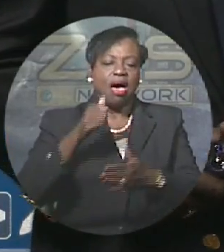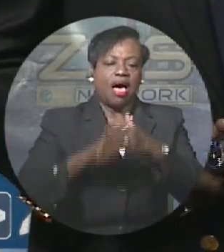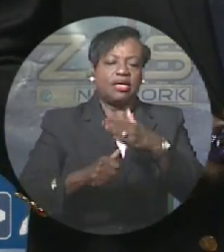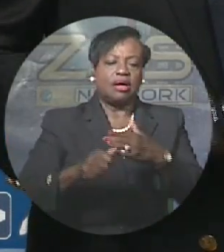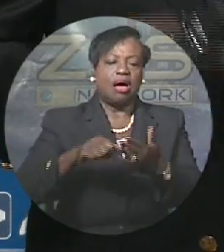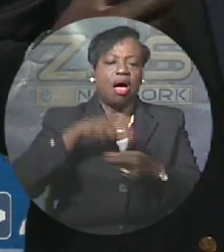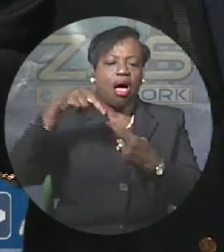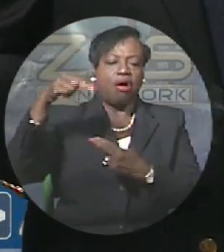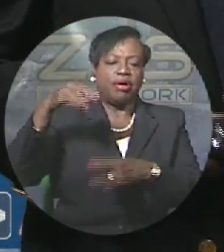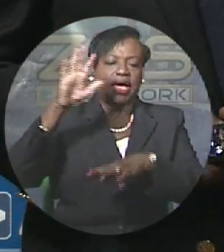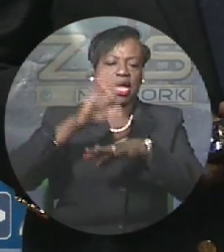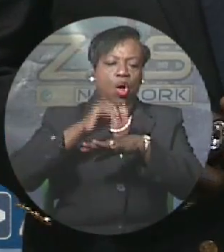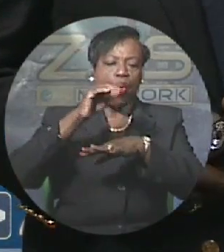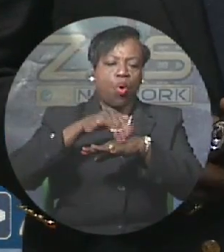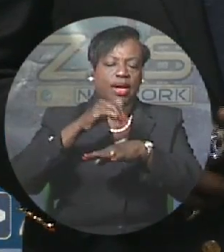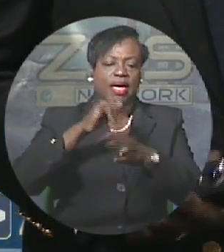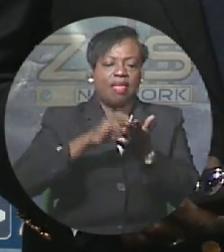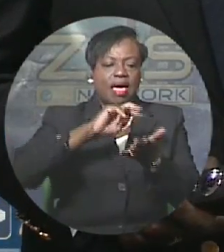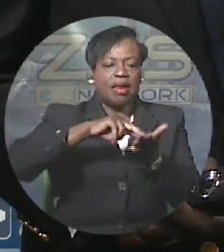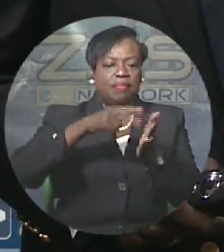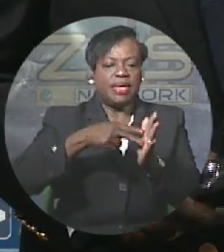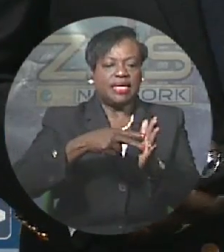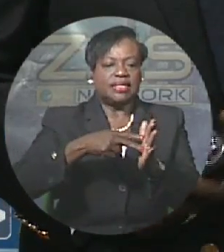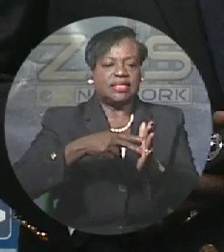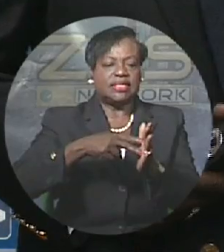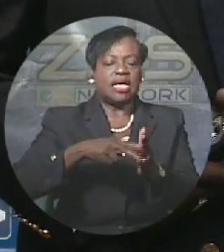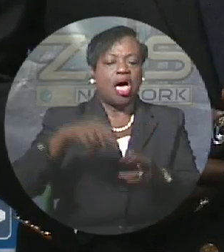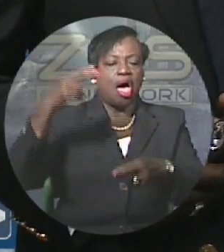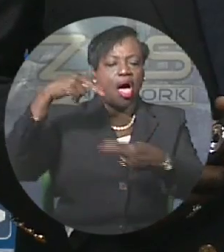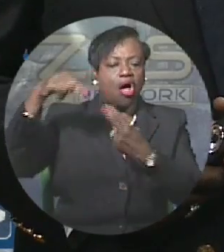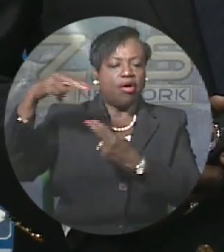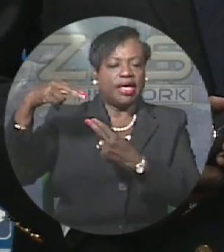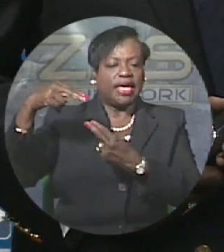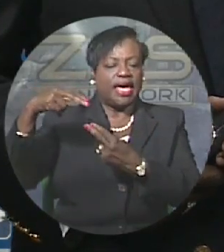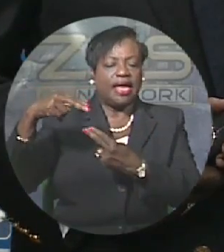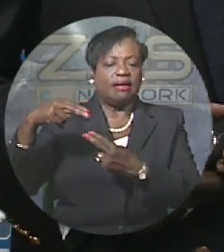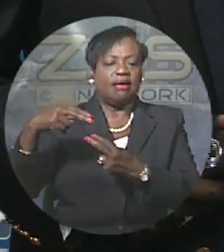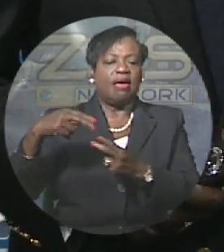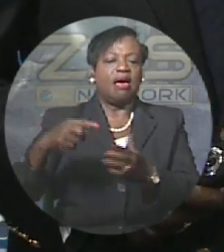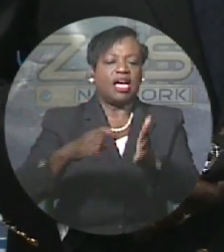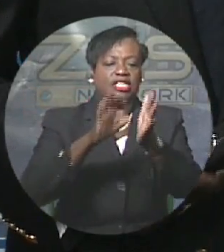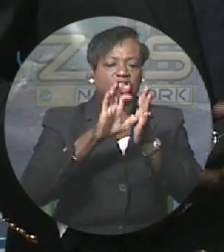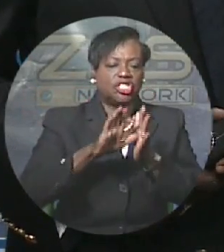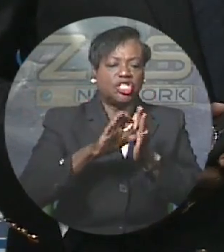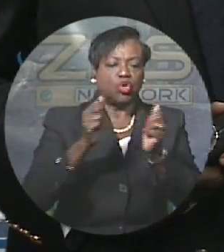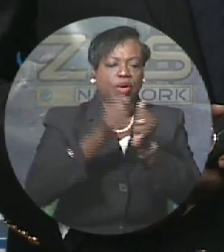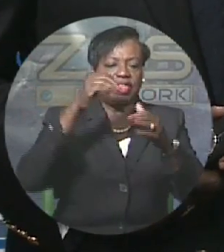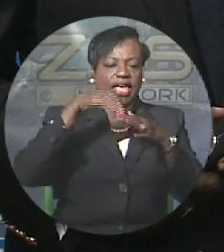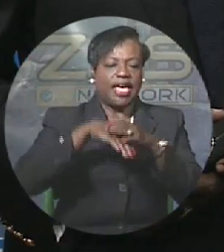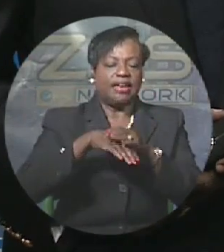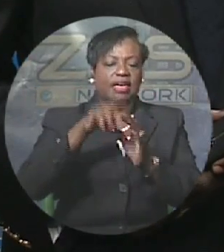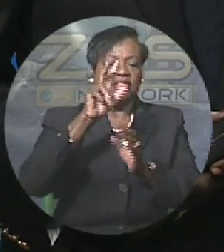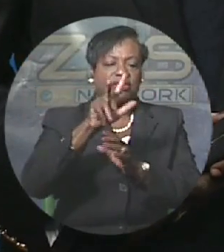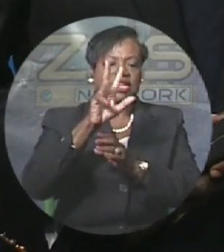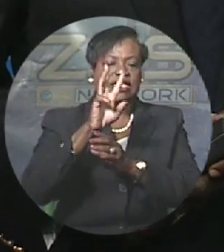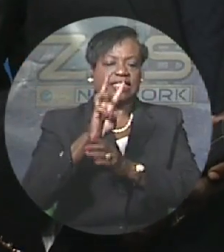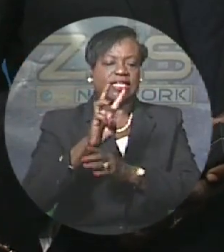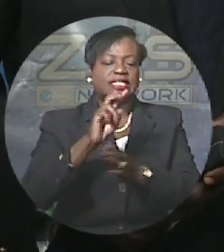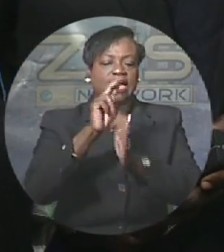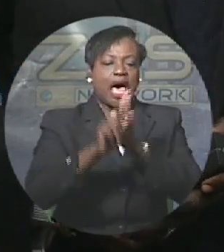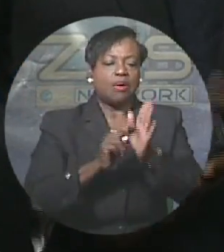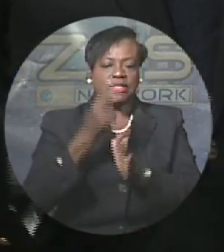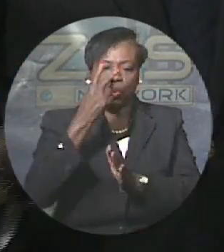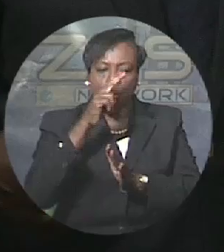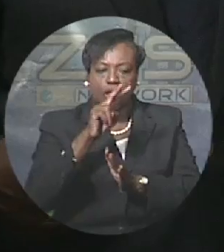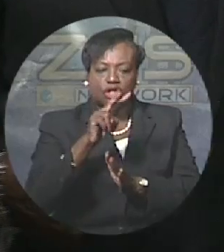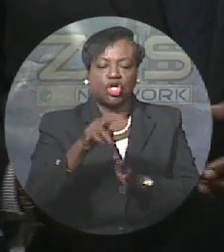that means hurricane conditions are expected in the warning area within 36 hours. In the watch area, that is within 48 hours.